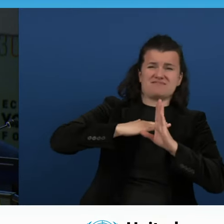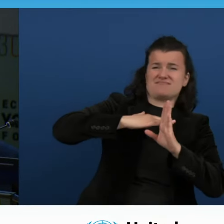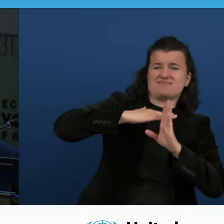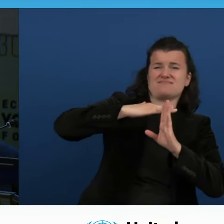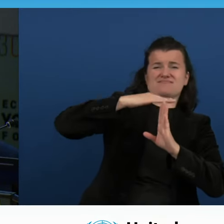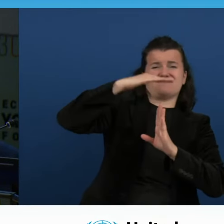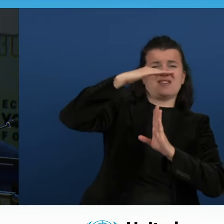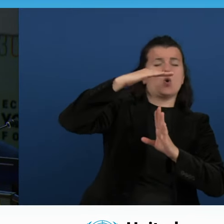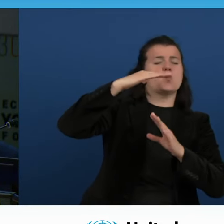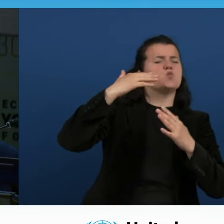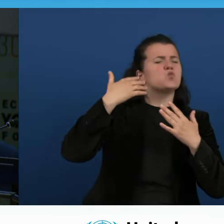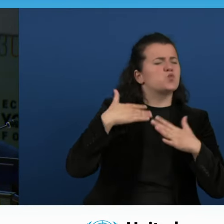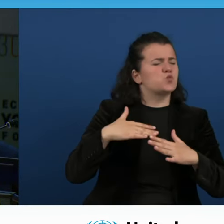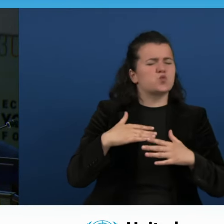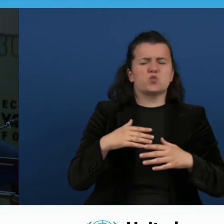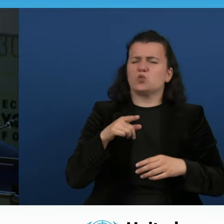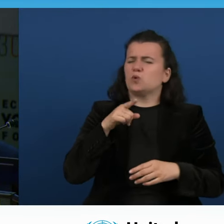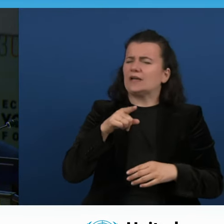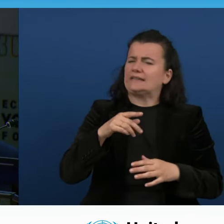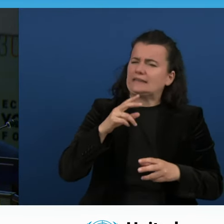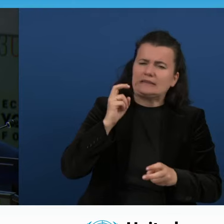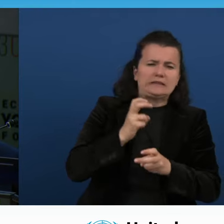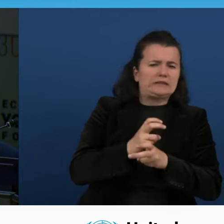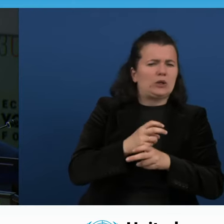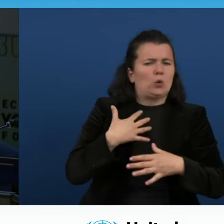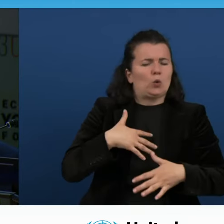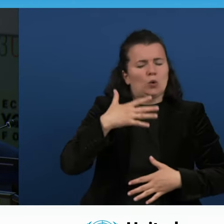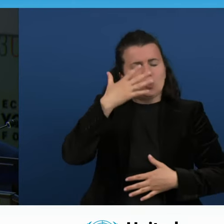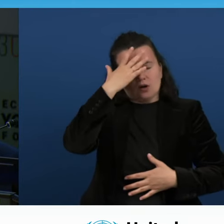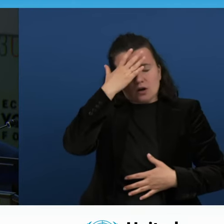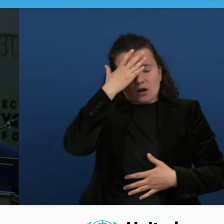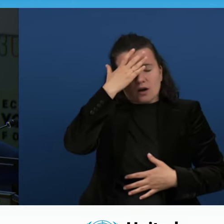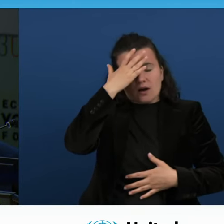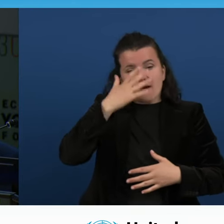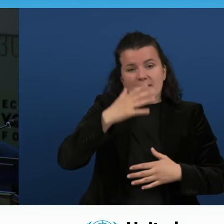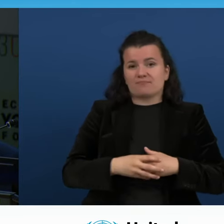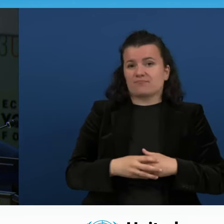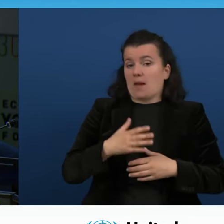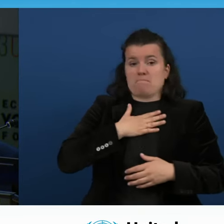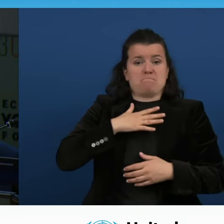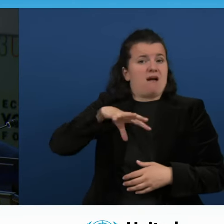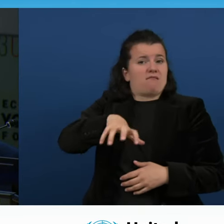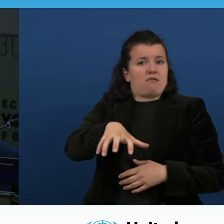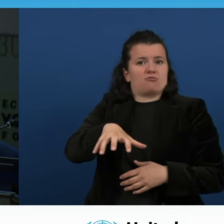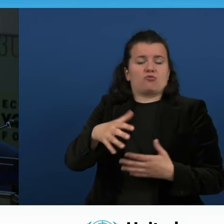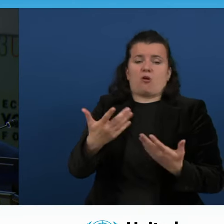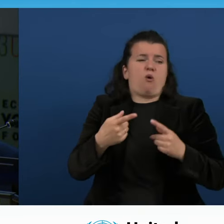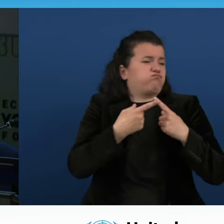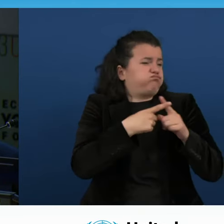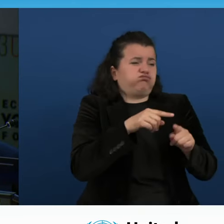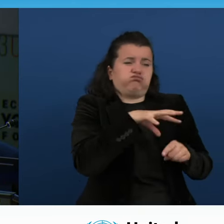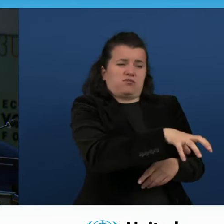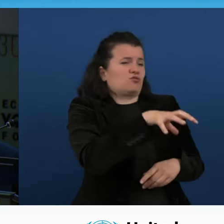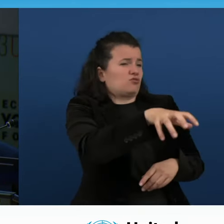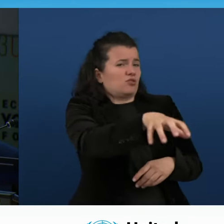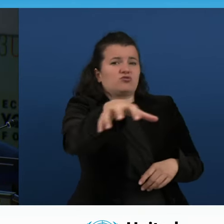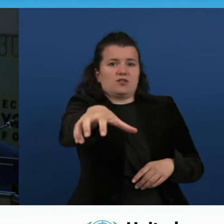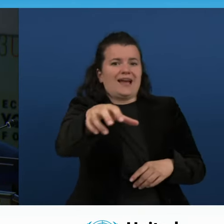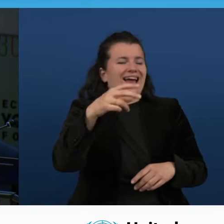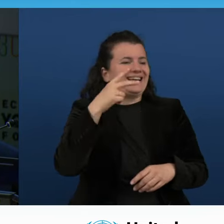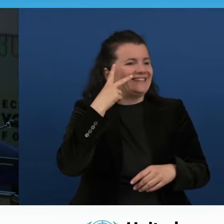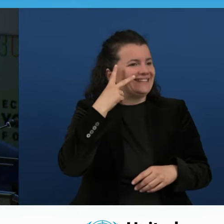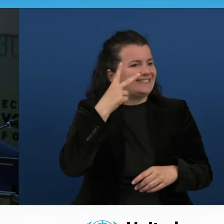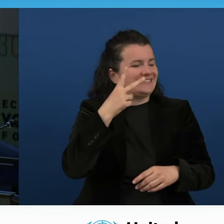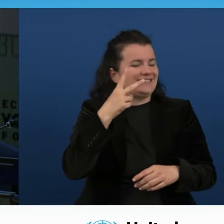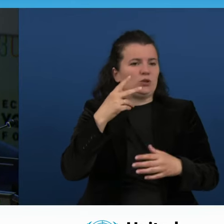Every day, it destroys, in our country and elsewhere, it sows destruction and it sows